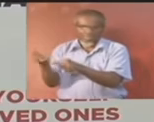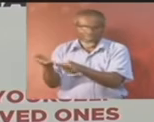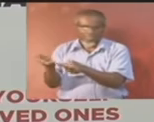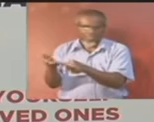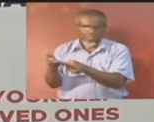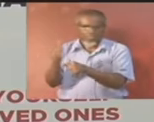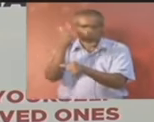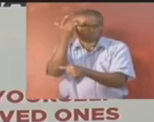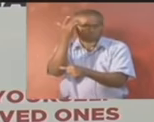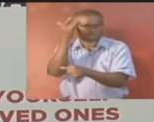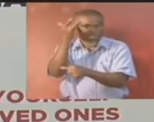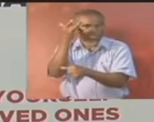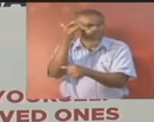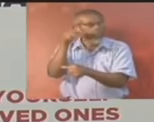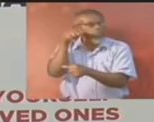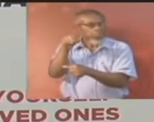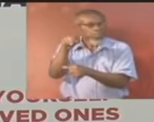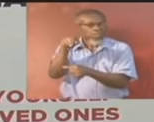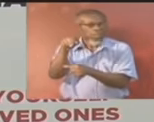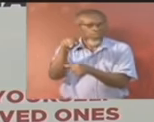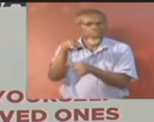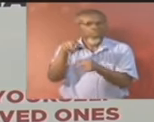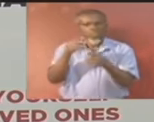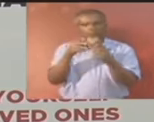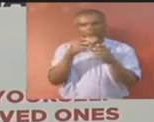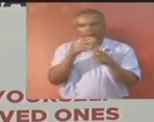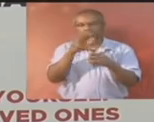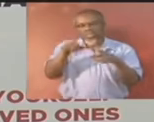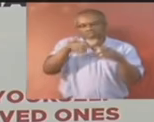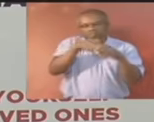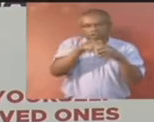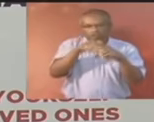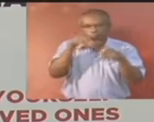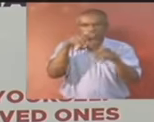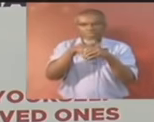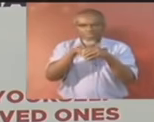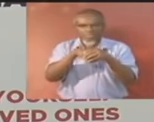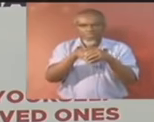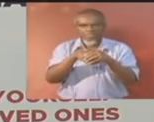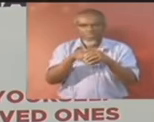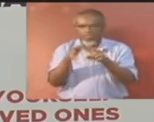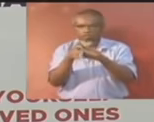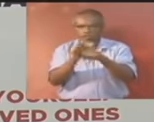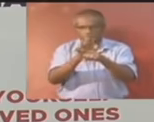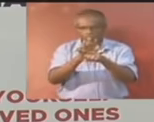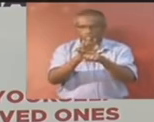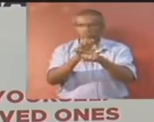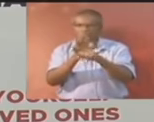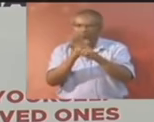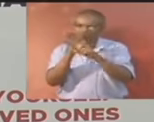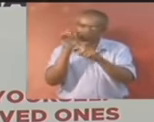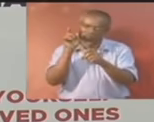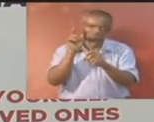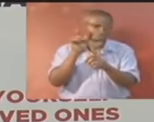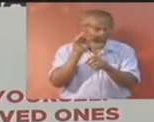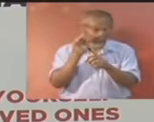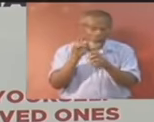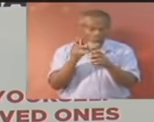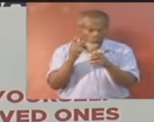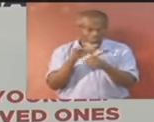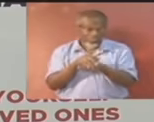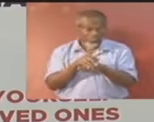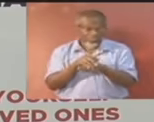healthcare system. And I'll say that having managed the parallel healthcare system and the repatriation process, they have been extremely